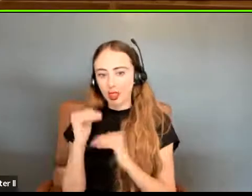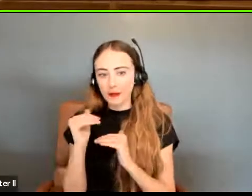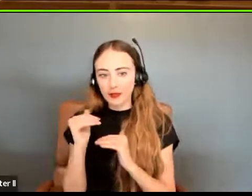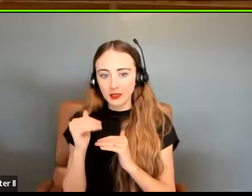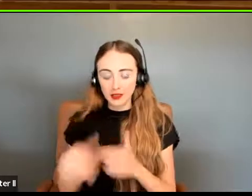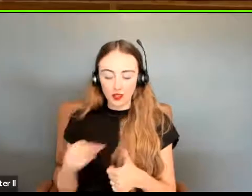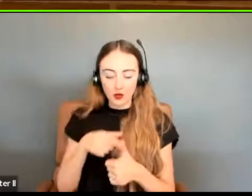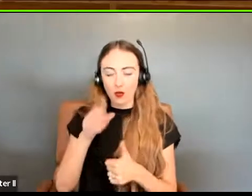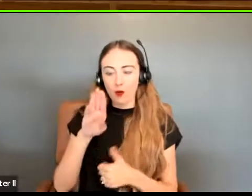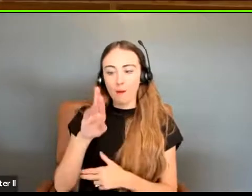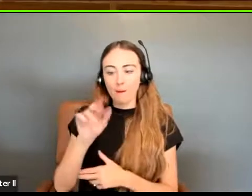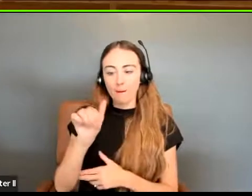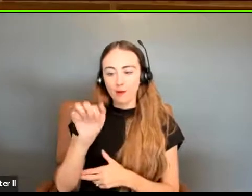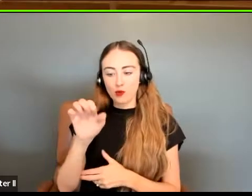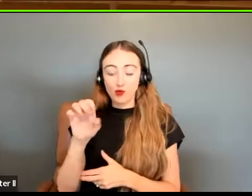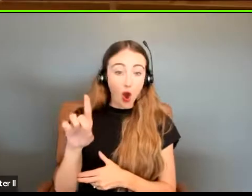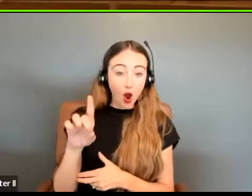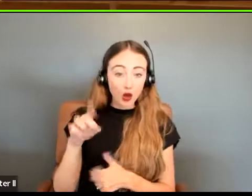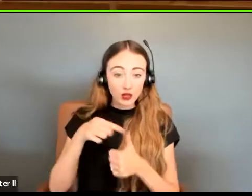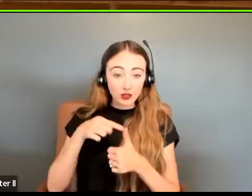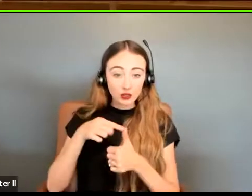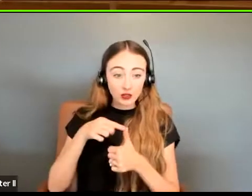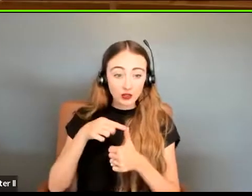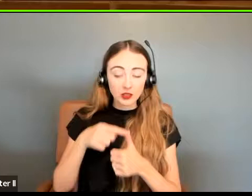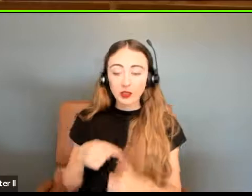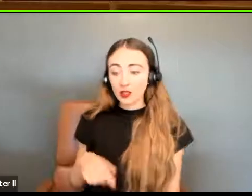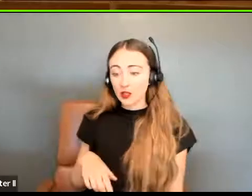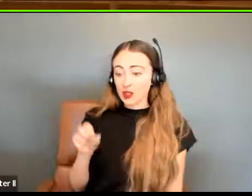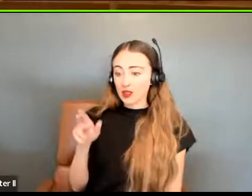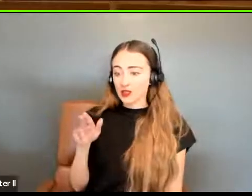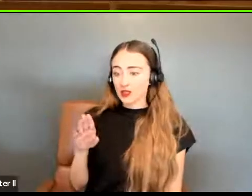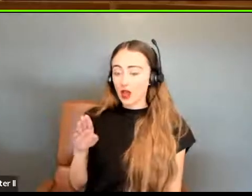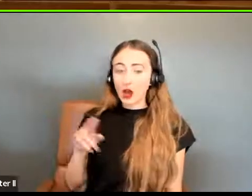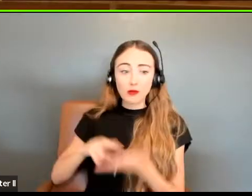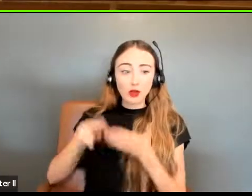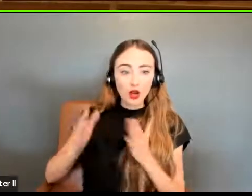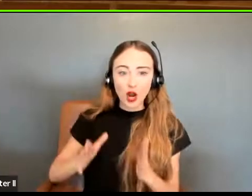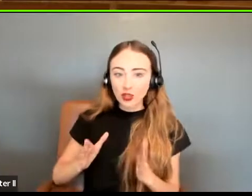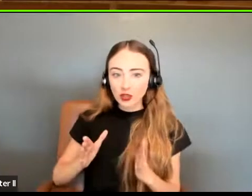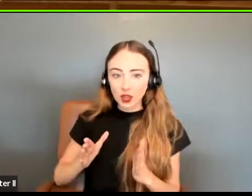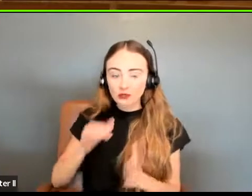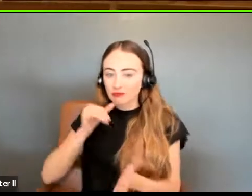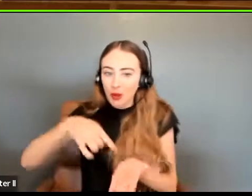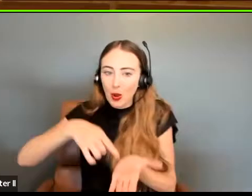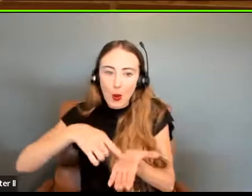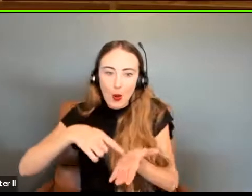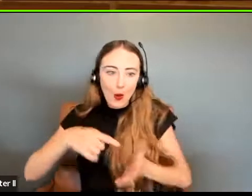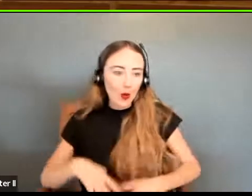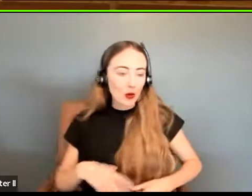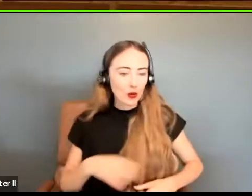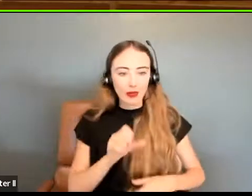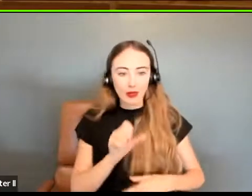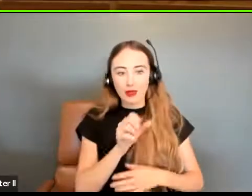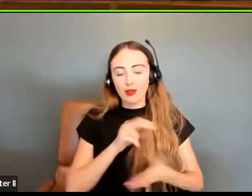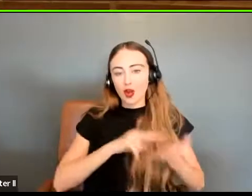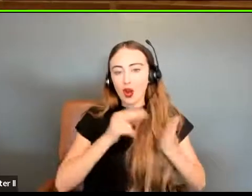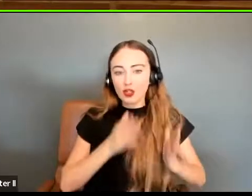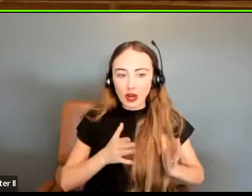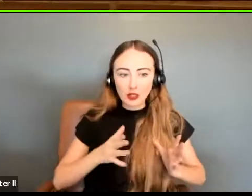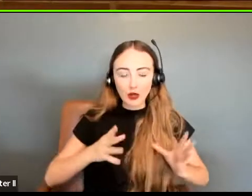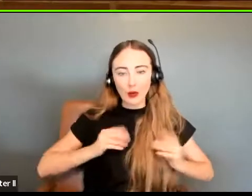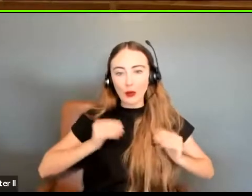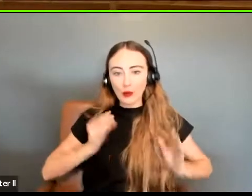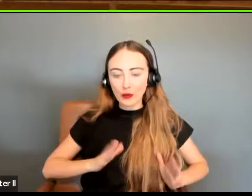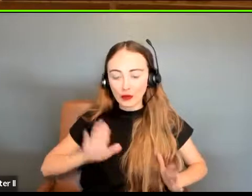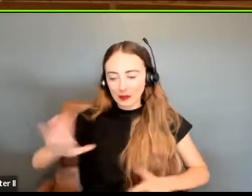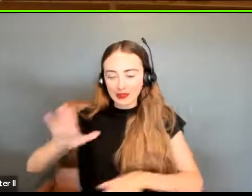form clause, the subcontractor would hold harmless the contractor or owner for any damages, losses, etc., arising out of the subcontractor's